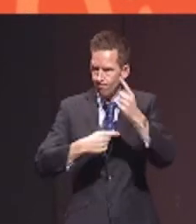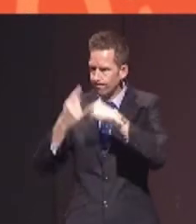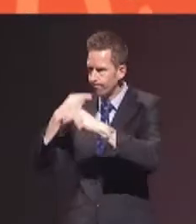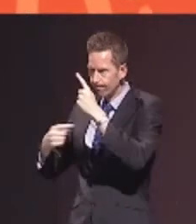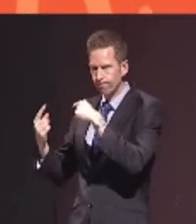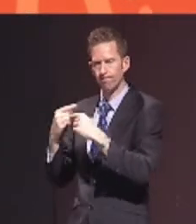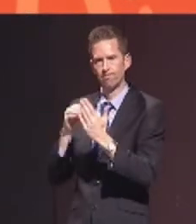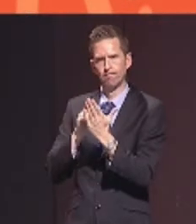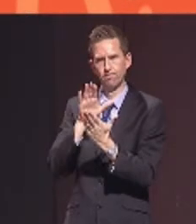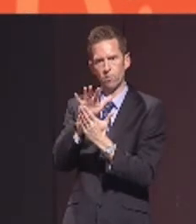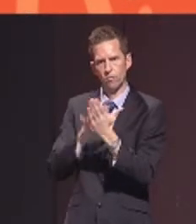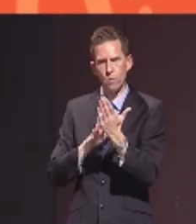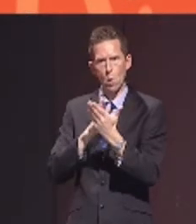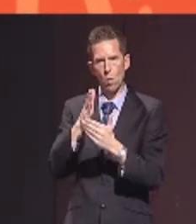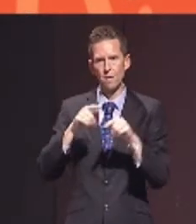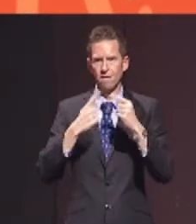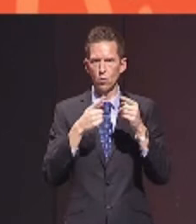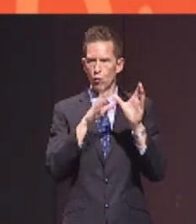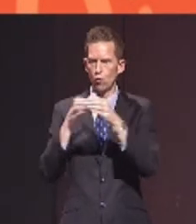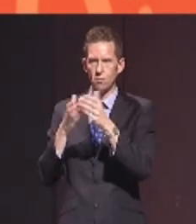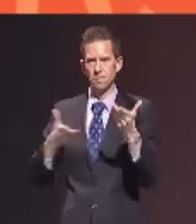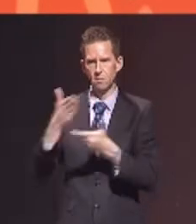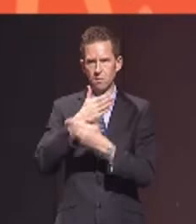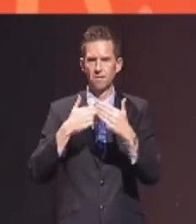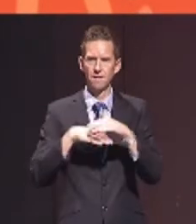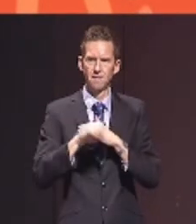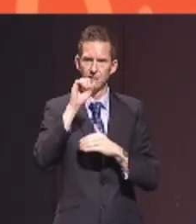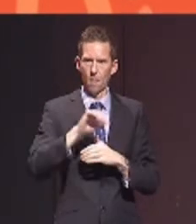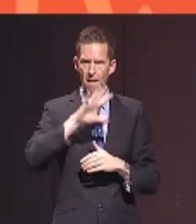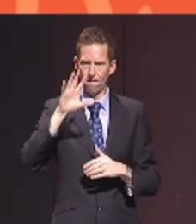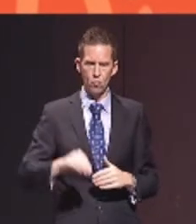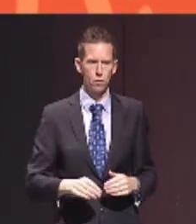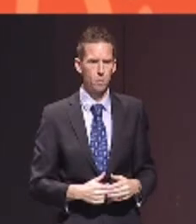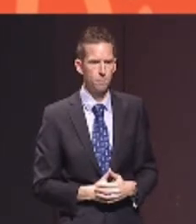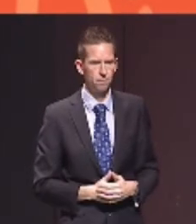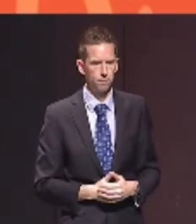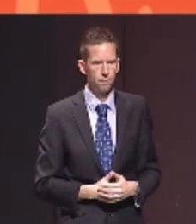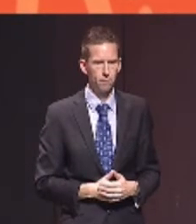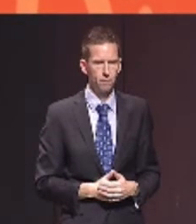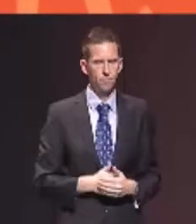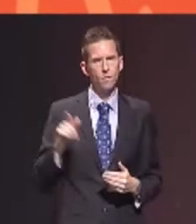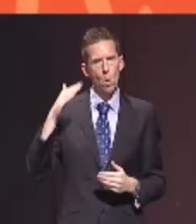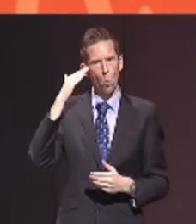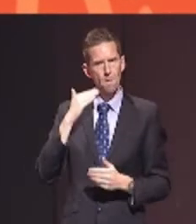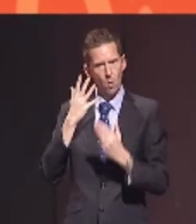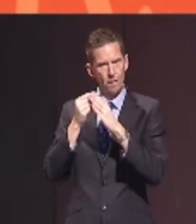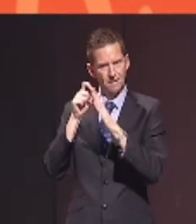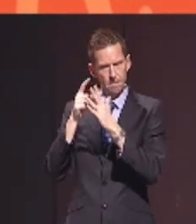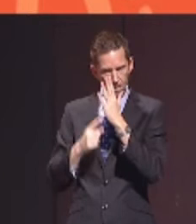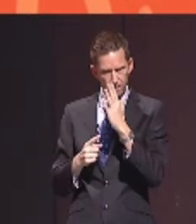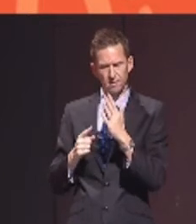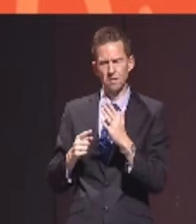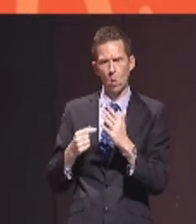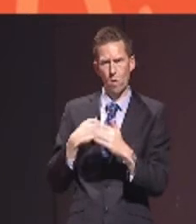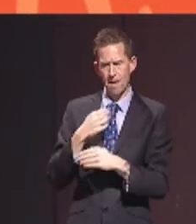some focal groups done in Mozambique, in South Africa. Women with disabilities, for example,